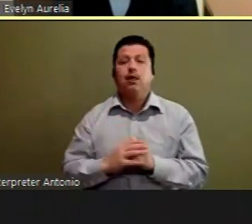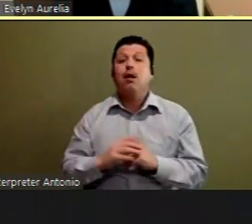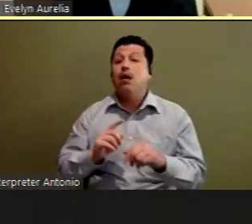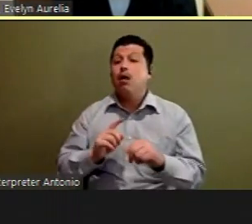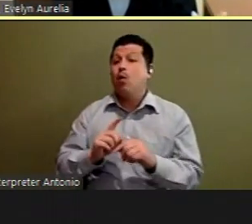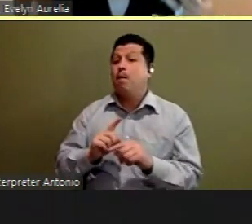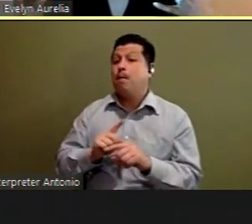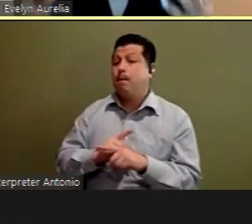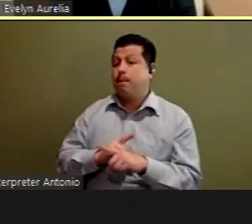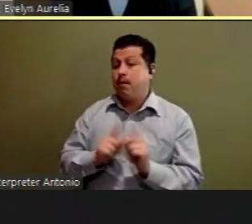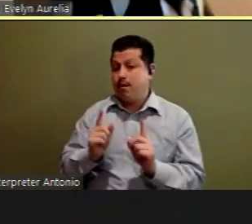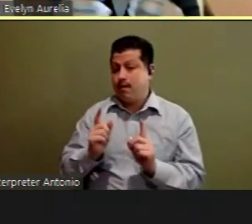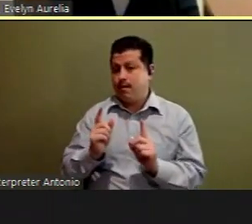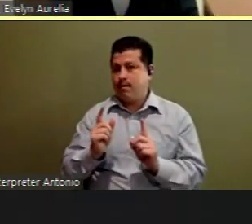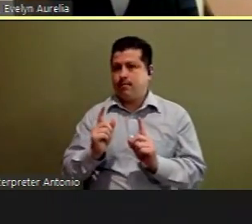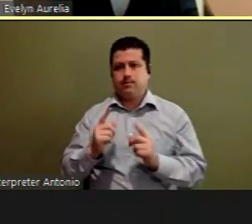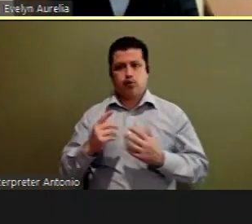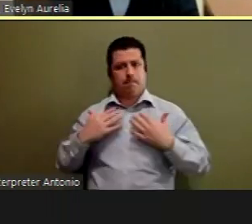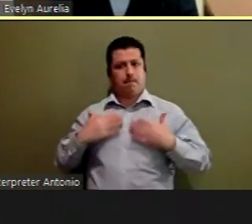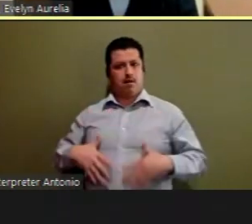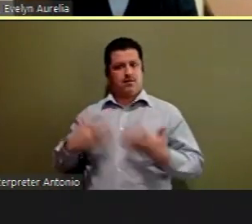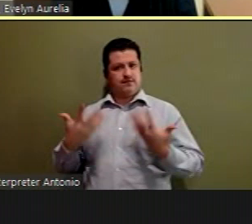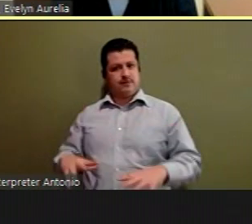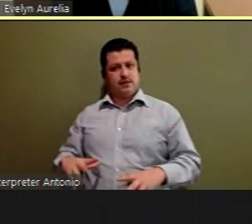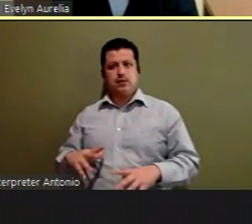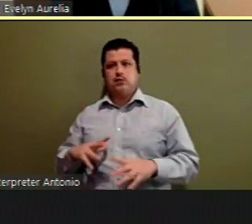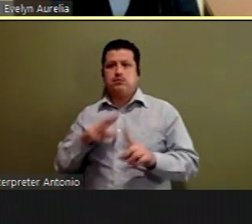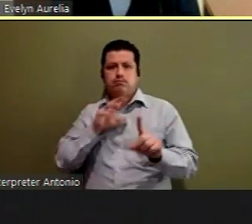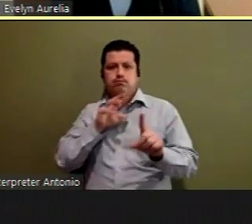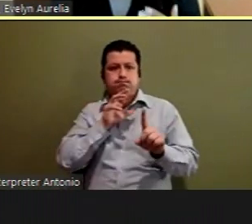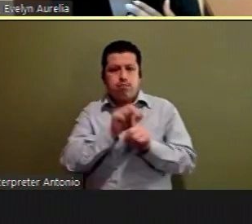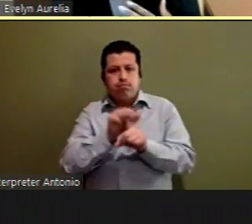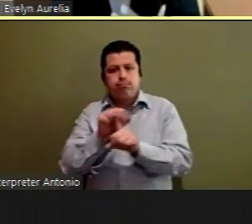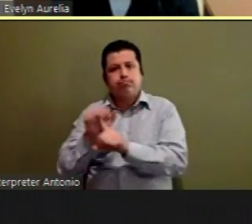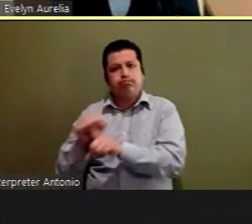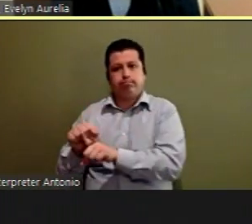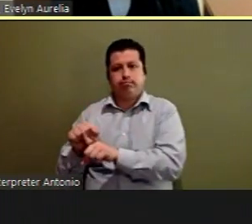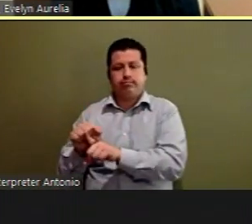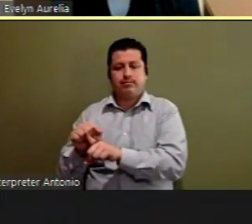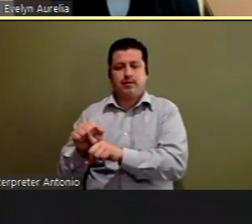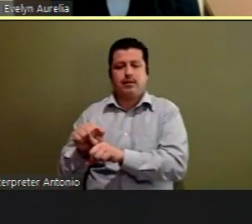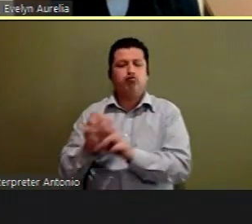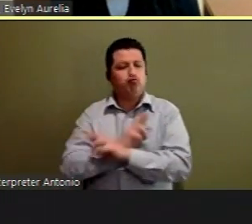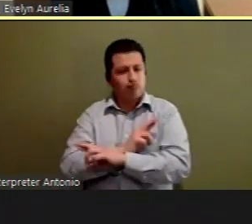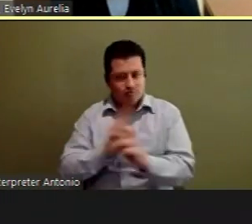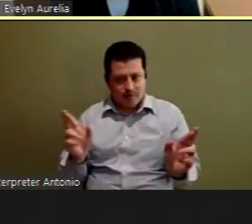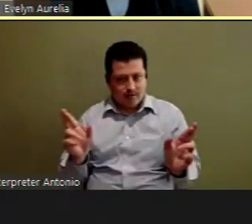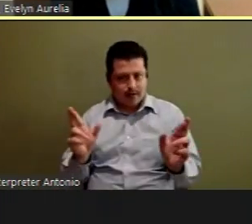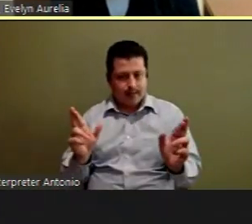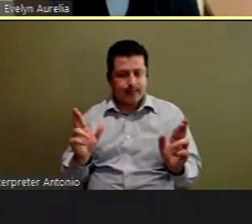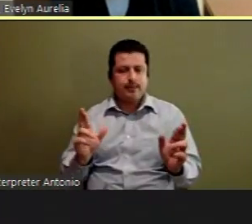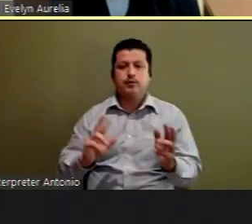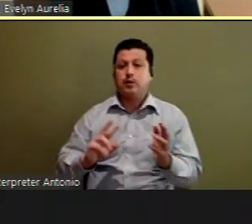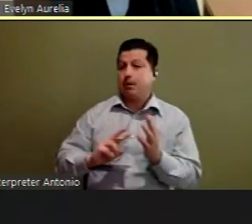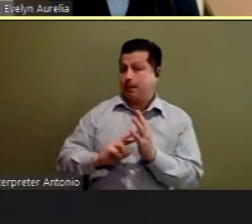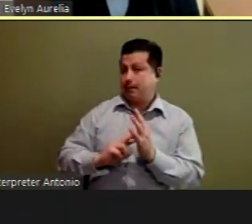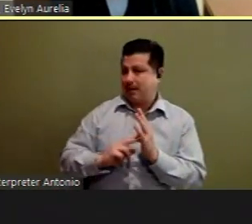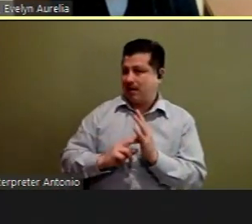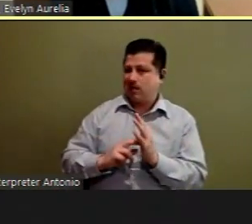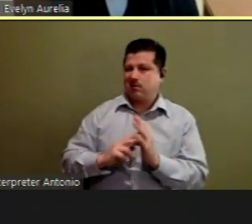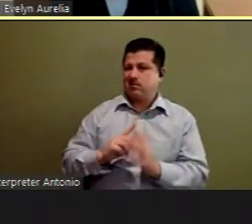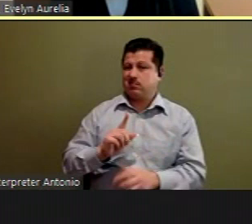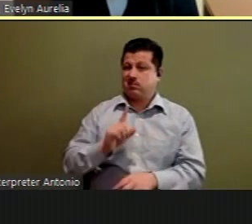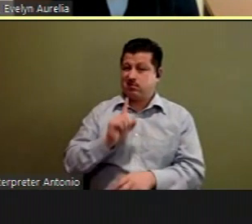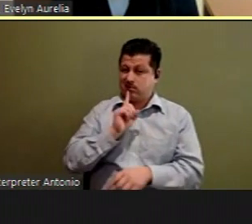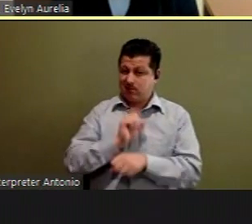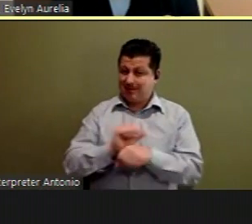against those foreign proteins that the vaccine has made. There's a very, very low chance of an actual allergic